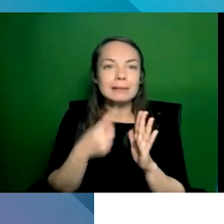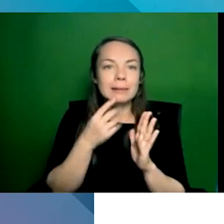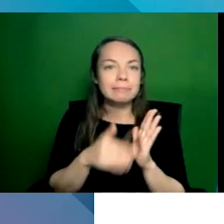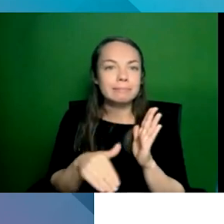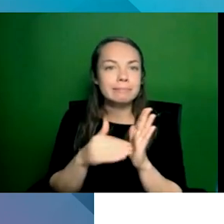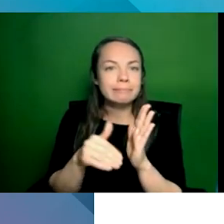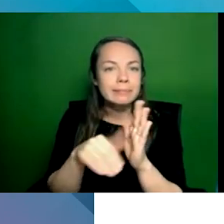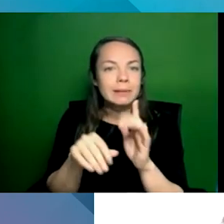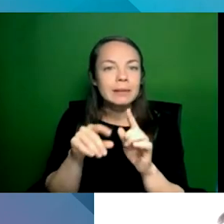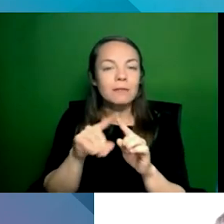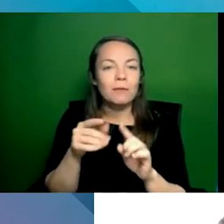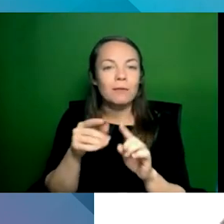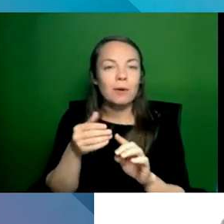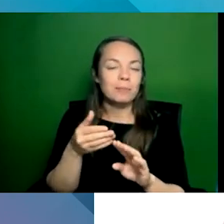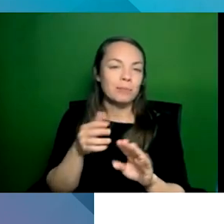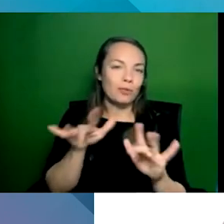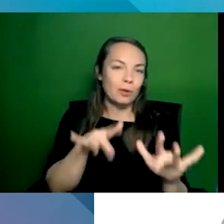from the pre-recorded video.